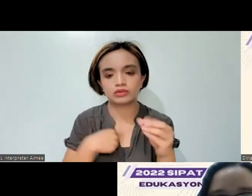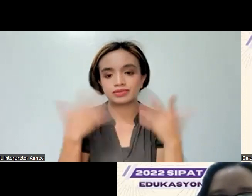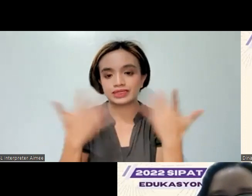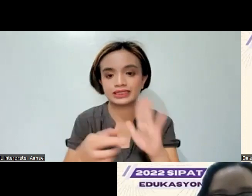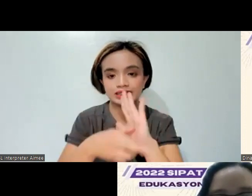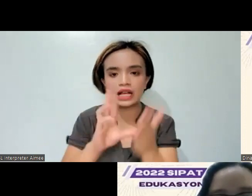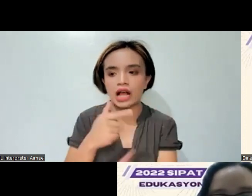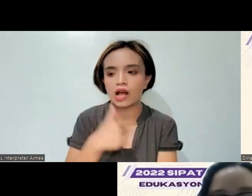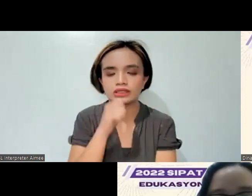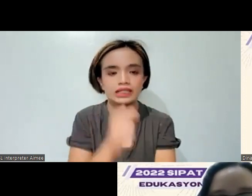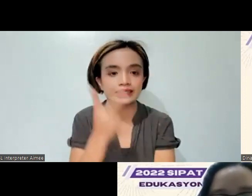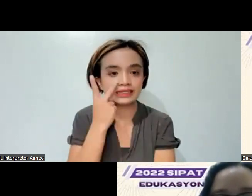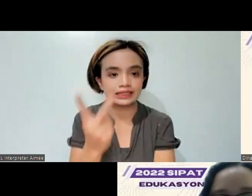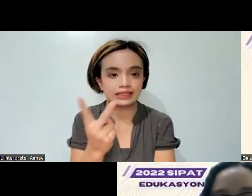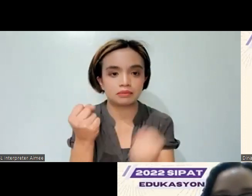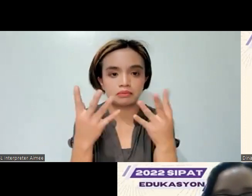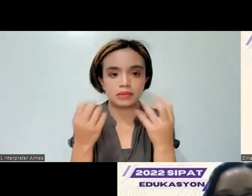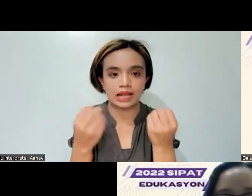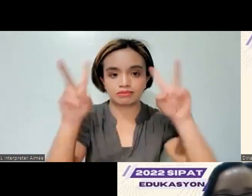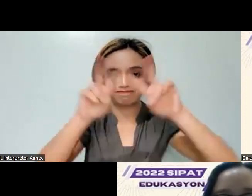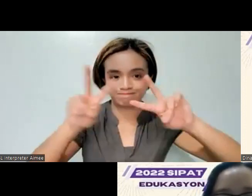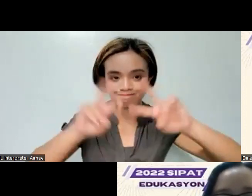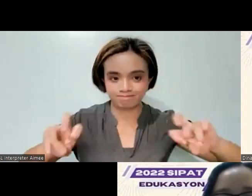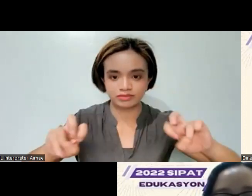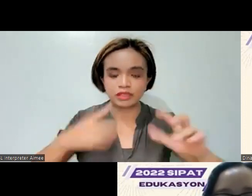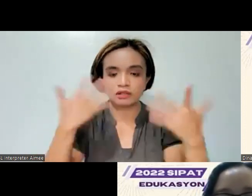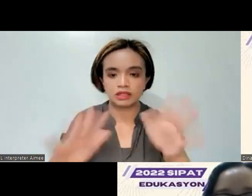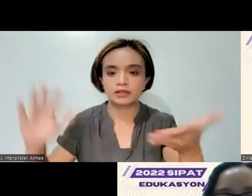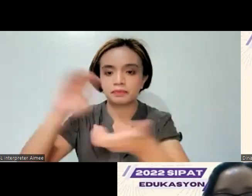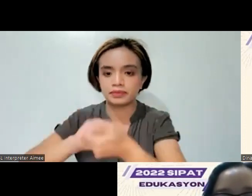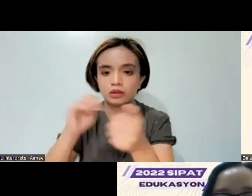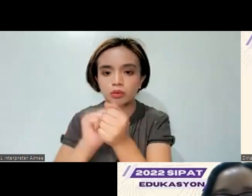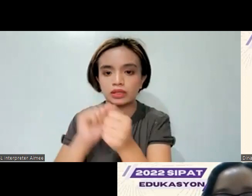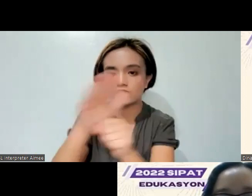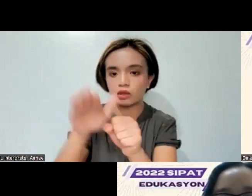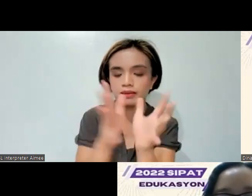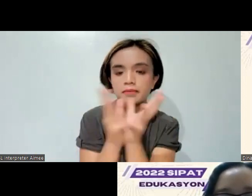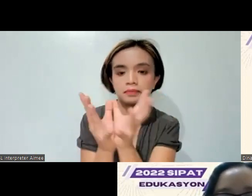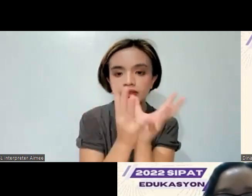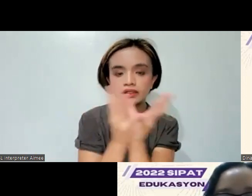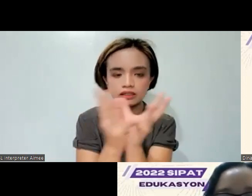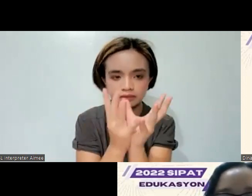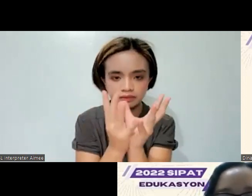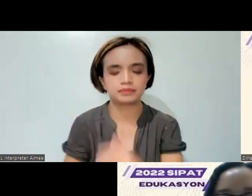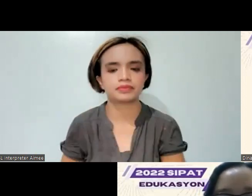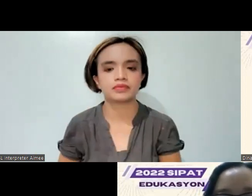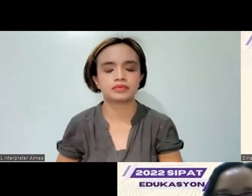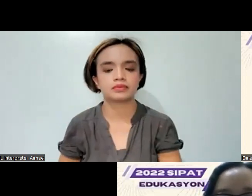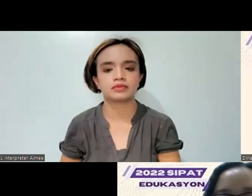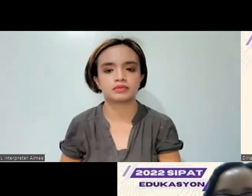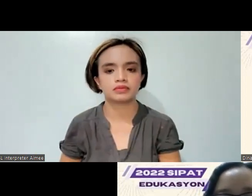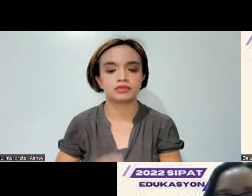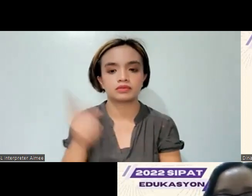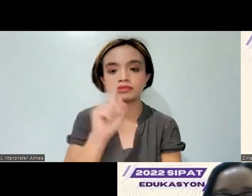didn't see a lot of studies that partnered with local communities in the strictest sense. What